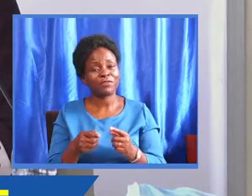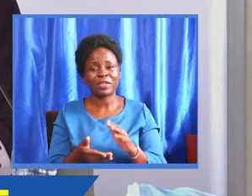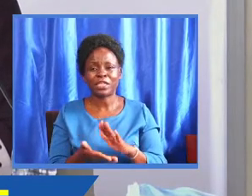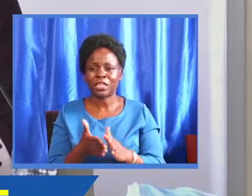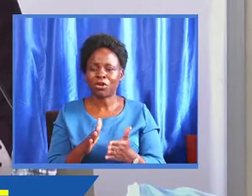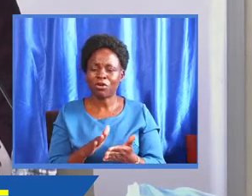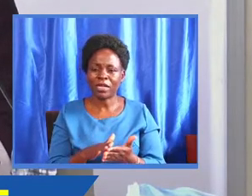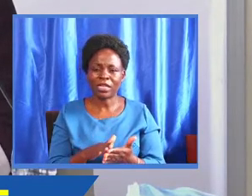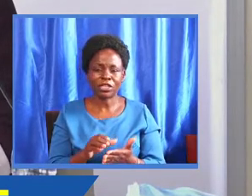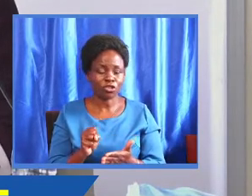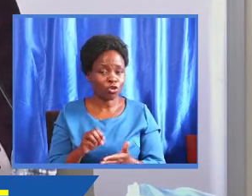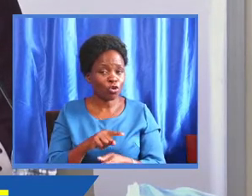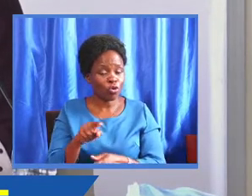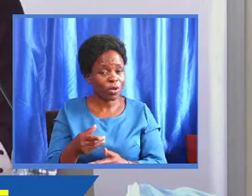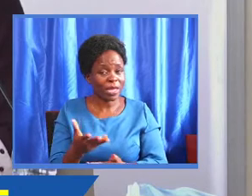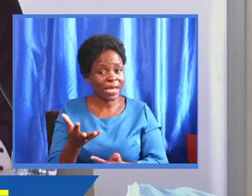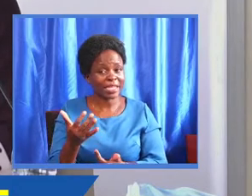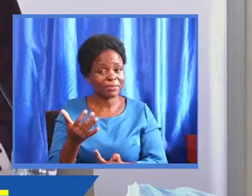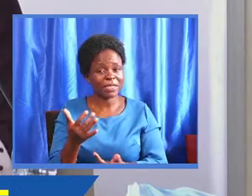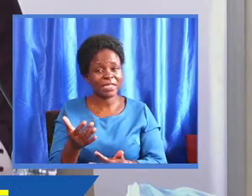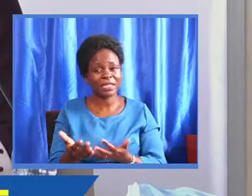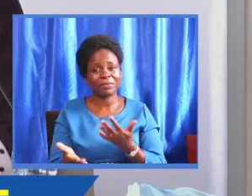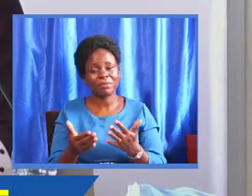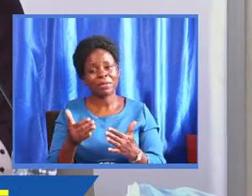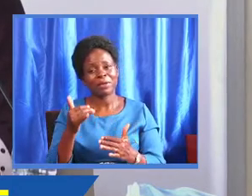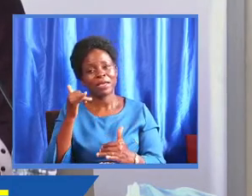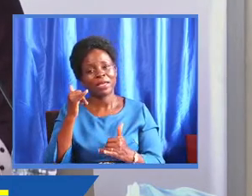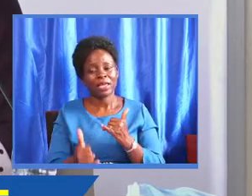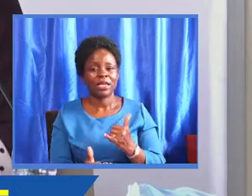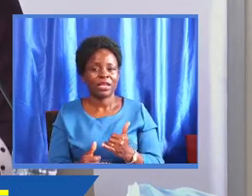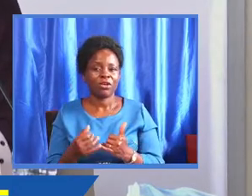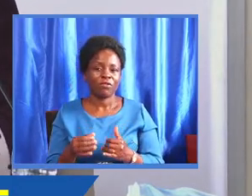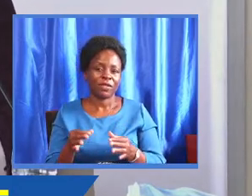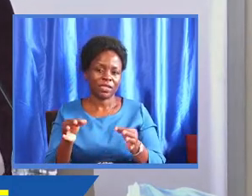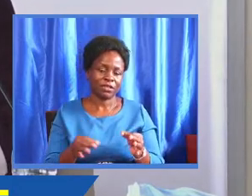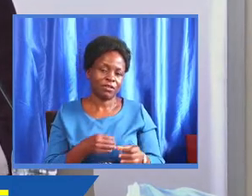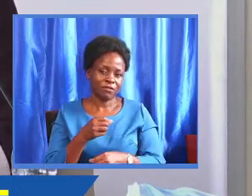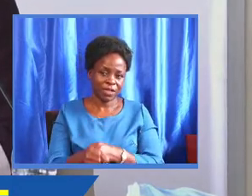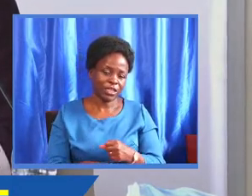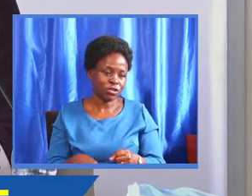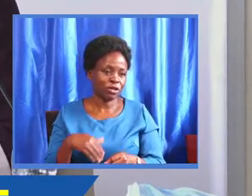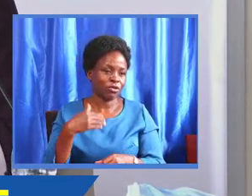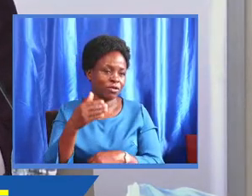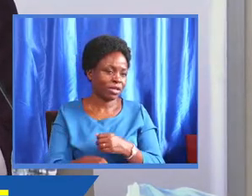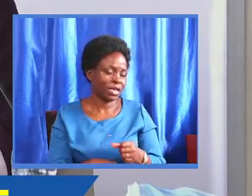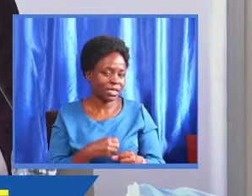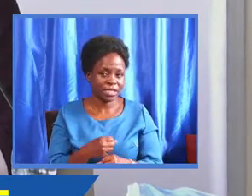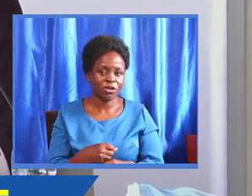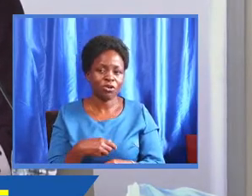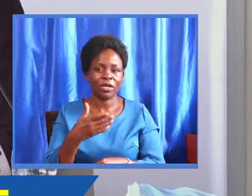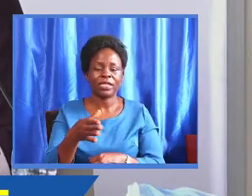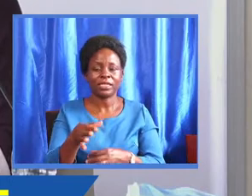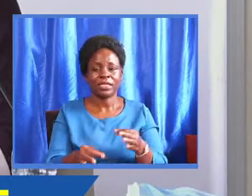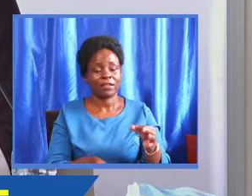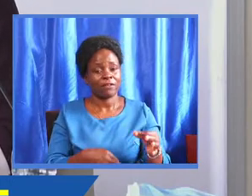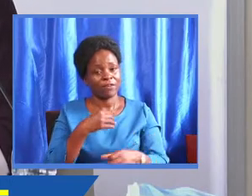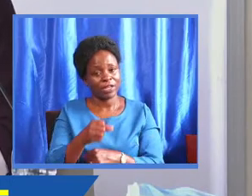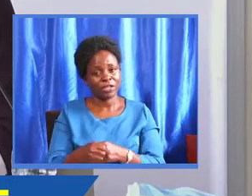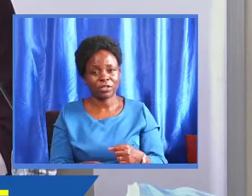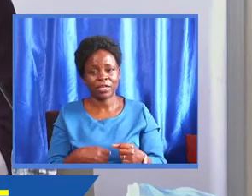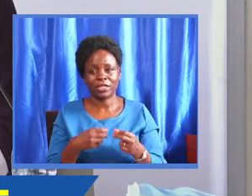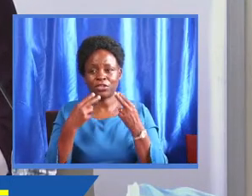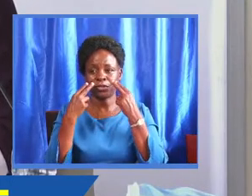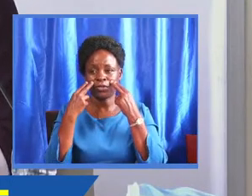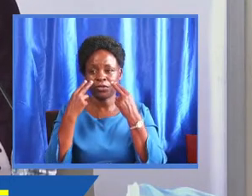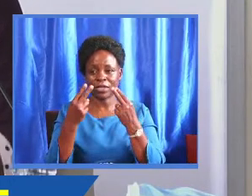So we expect it possibly by end of this financial or next year, or next financial year, possibly we can see the products